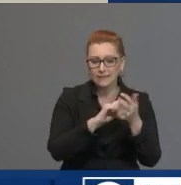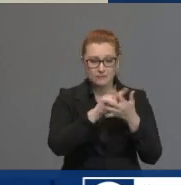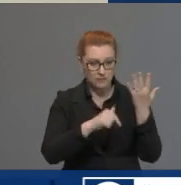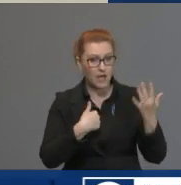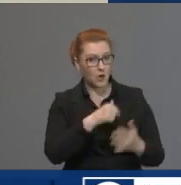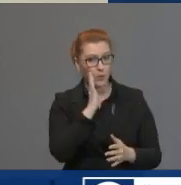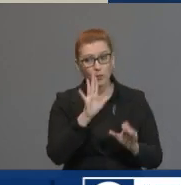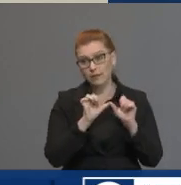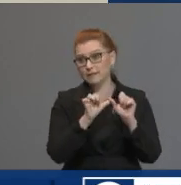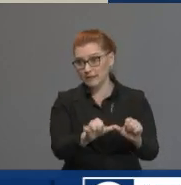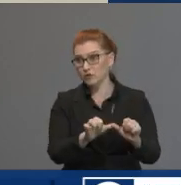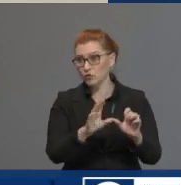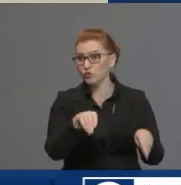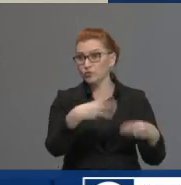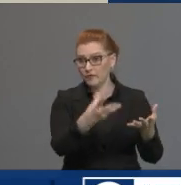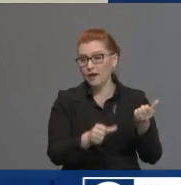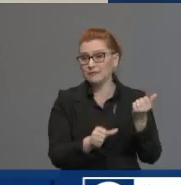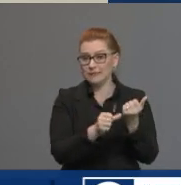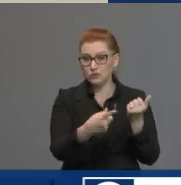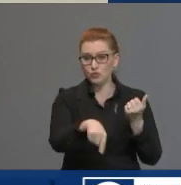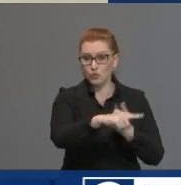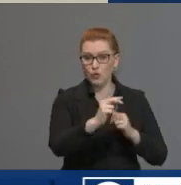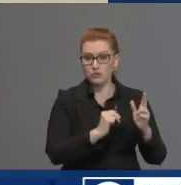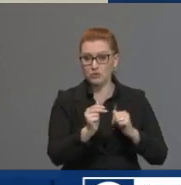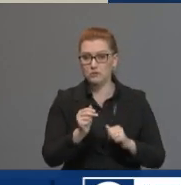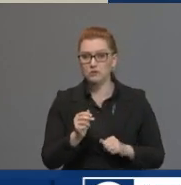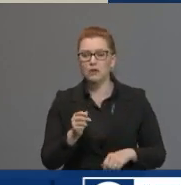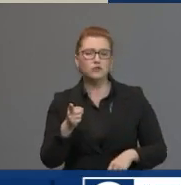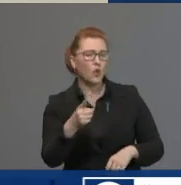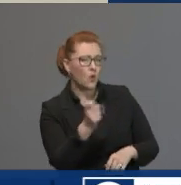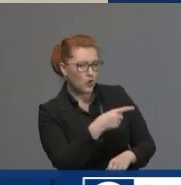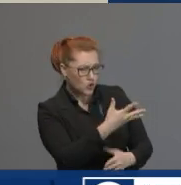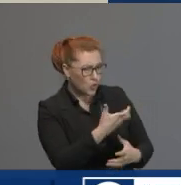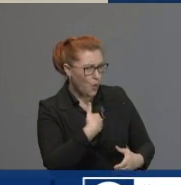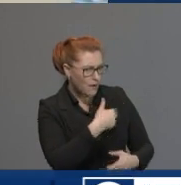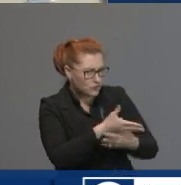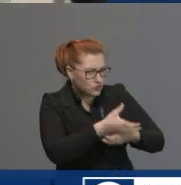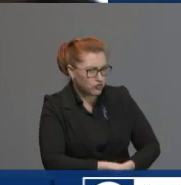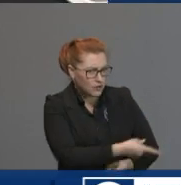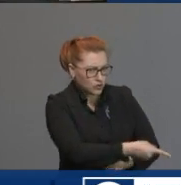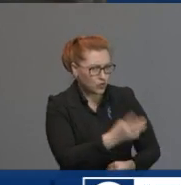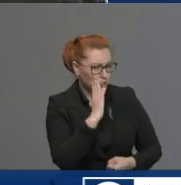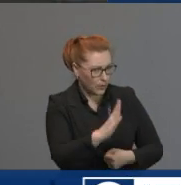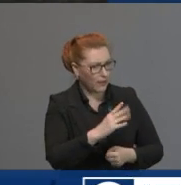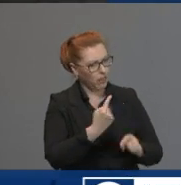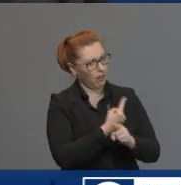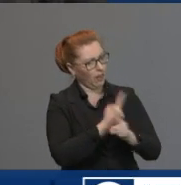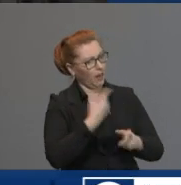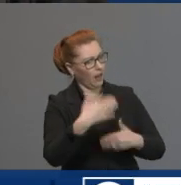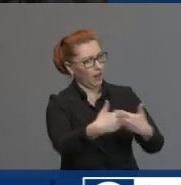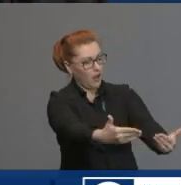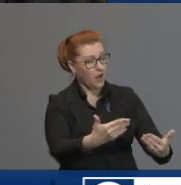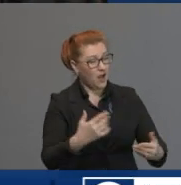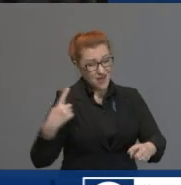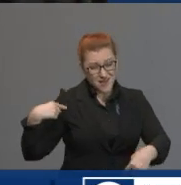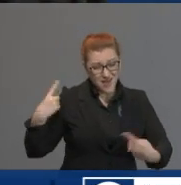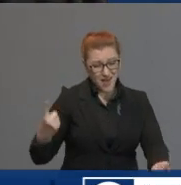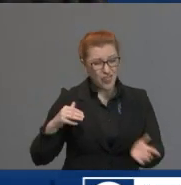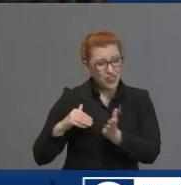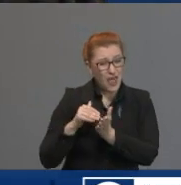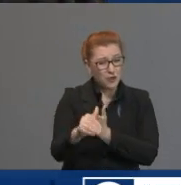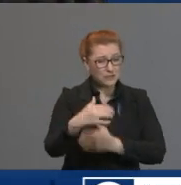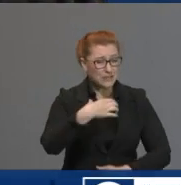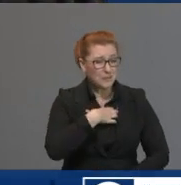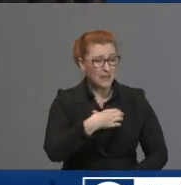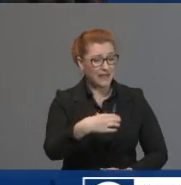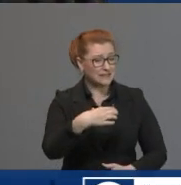as we expand testing in our long-term care populations. So you want us to trust you that going forward you'll do things well when thousands of complaints